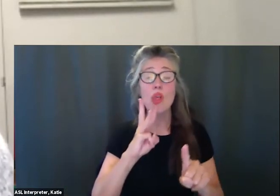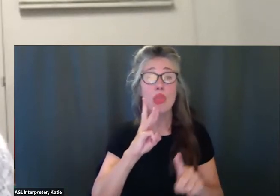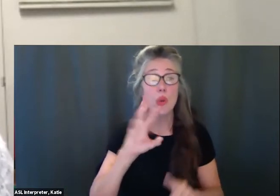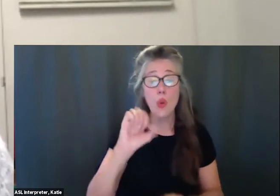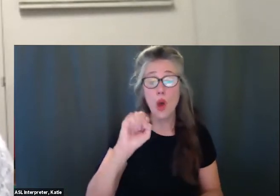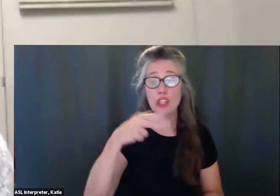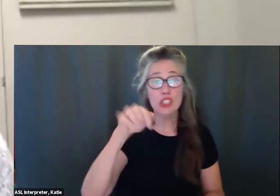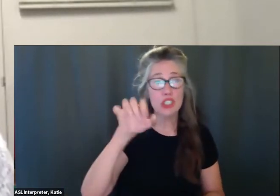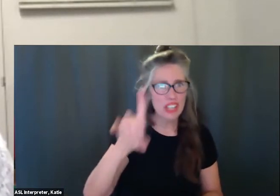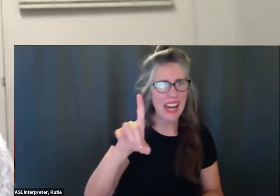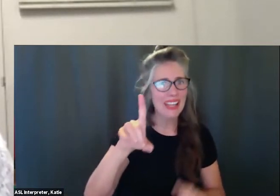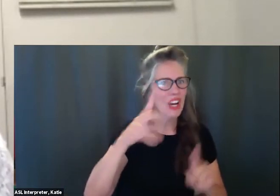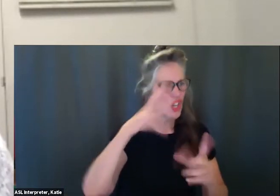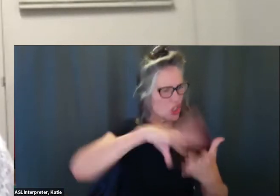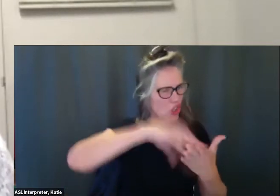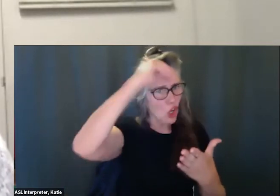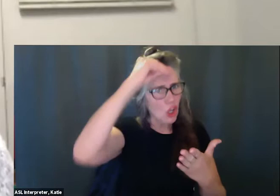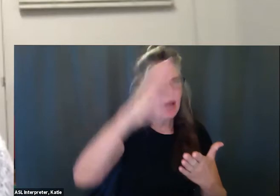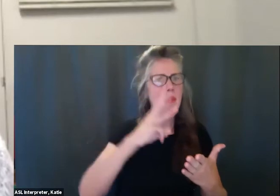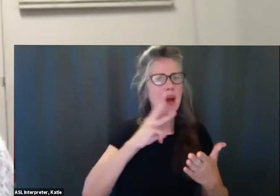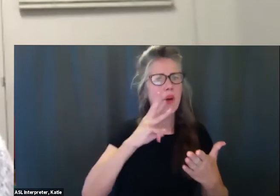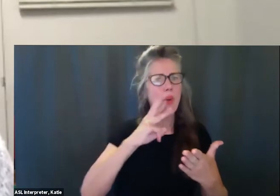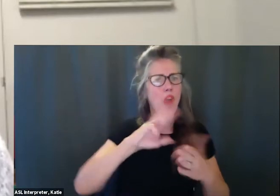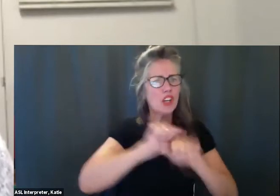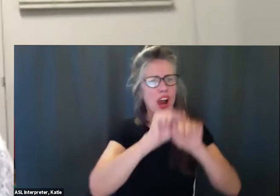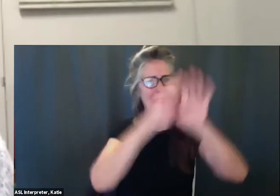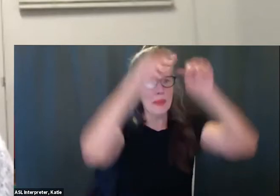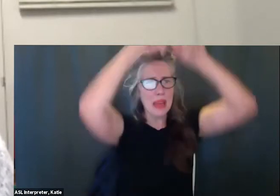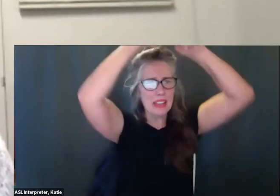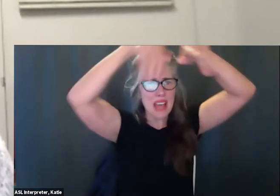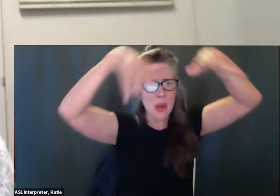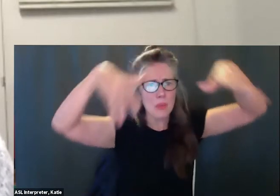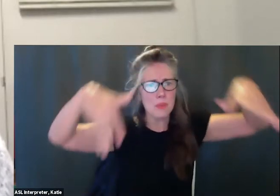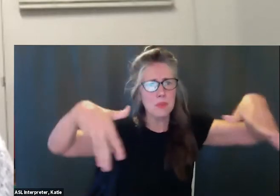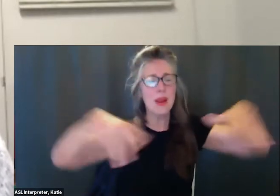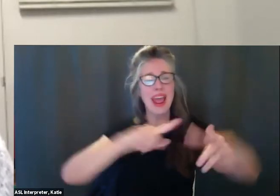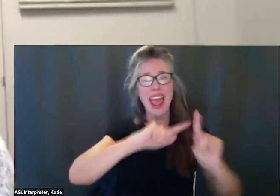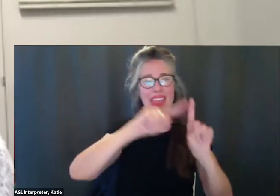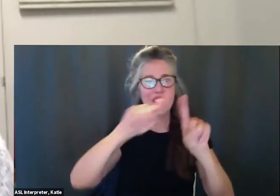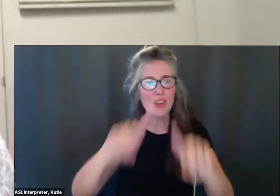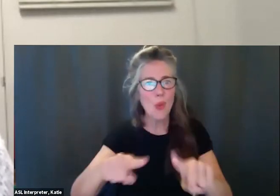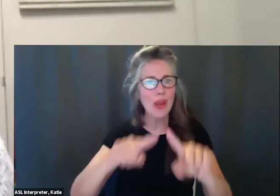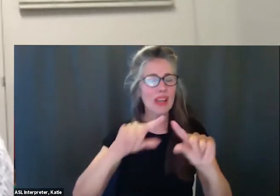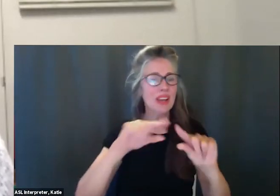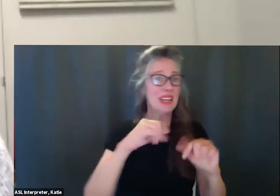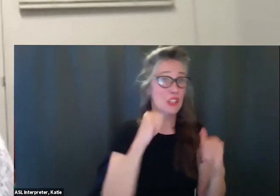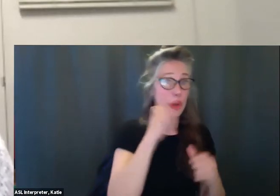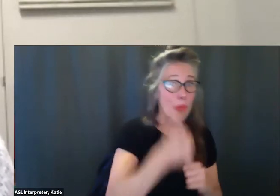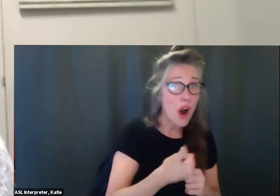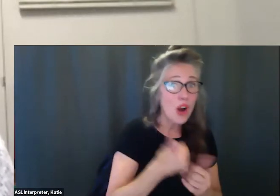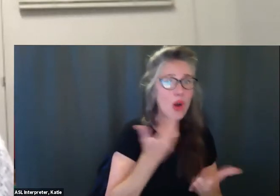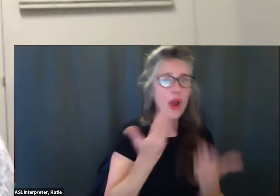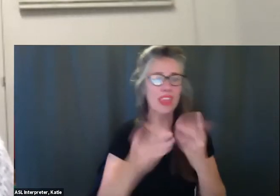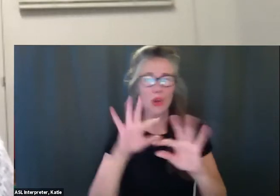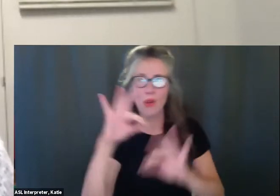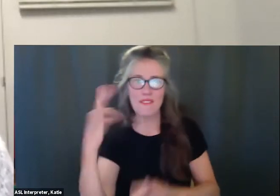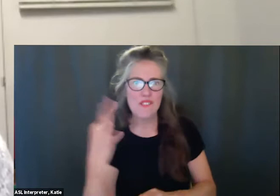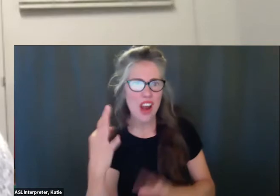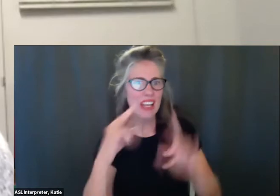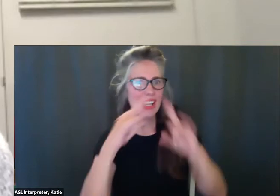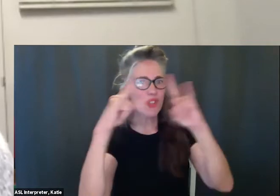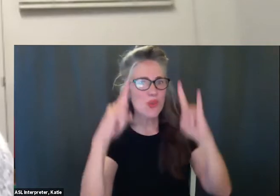well. A different group will be out at Schofield Park. Another group will be going up on Friday for a camp experience that